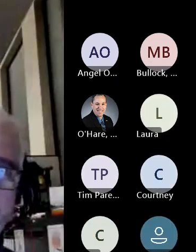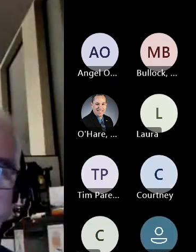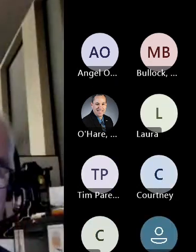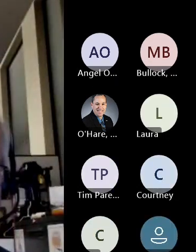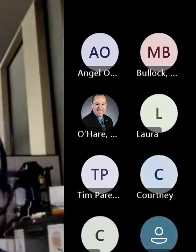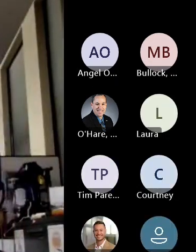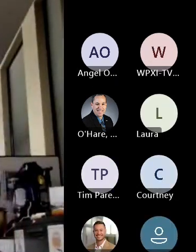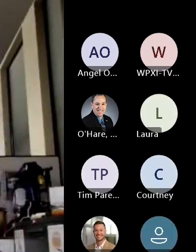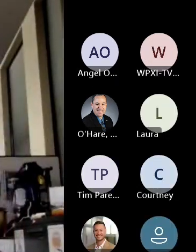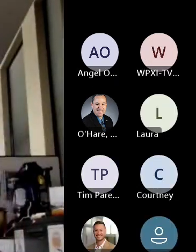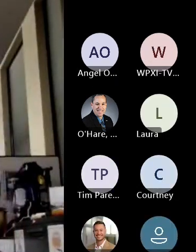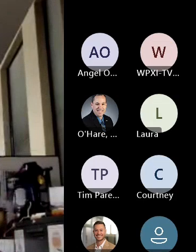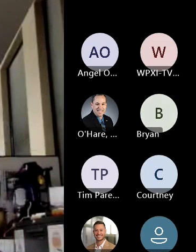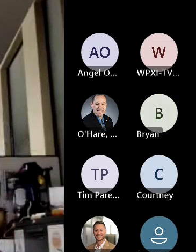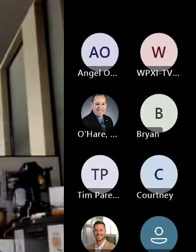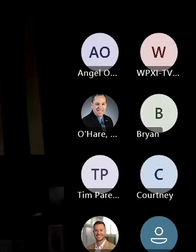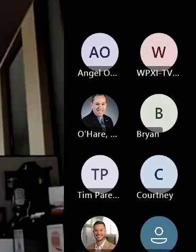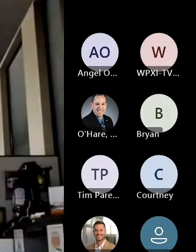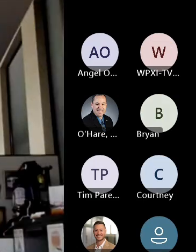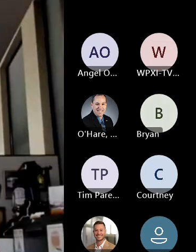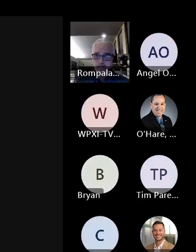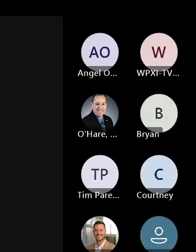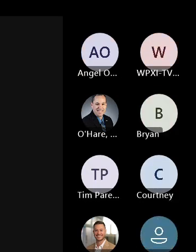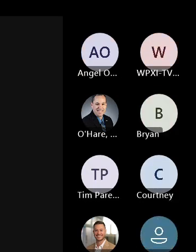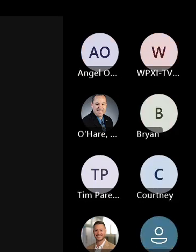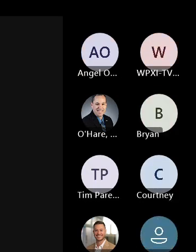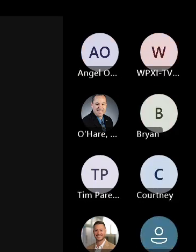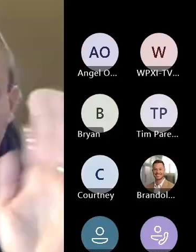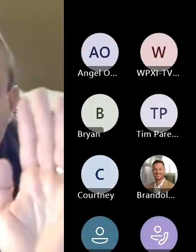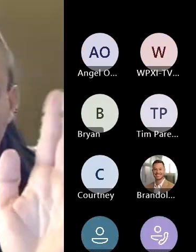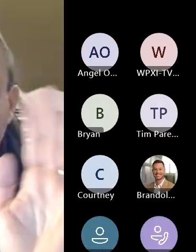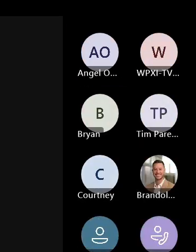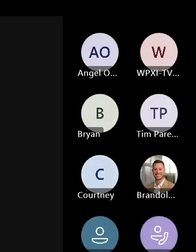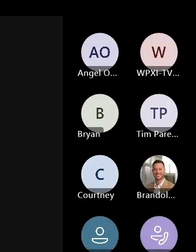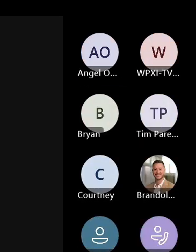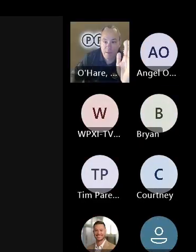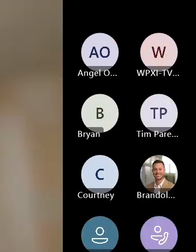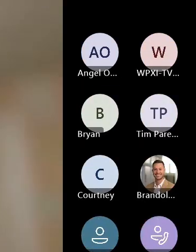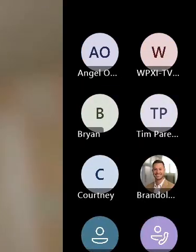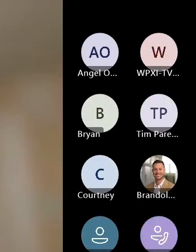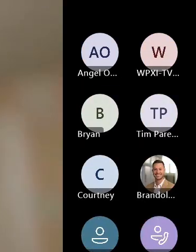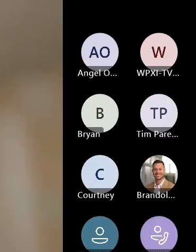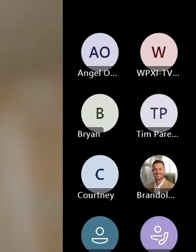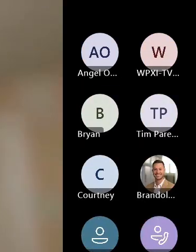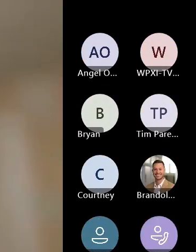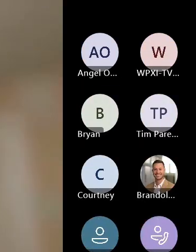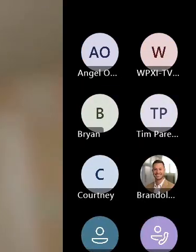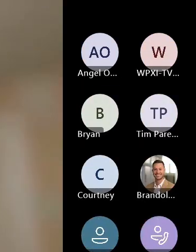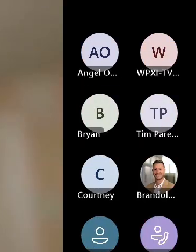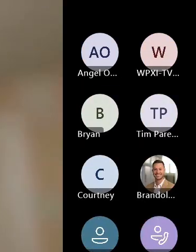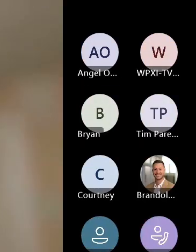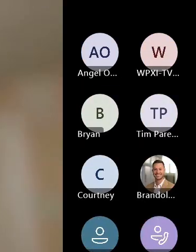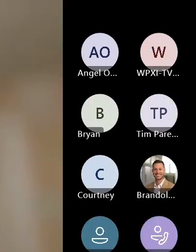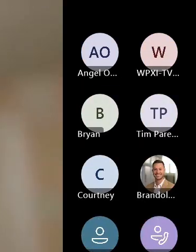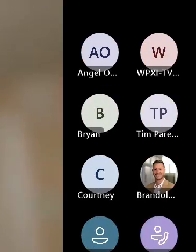Thanks, everyone. Thank you. Thanks, everyone. Good night. Thank you.